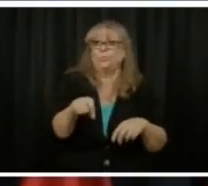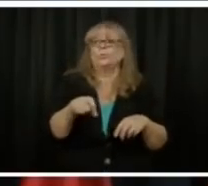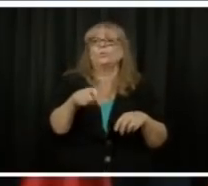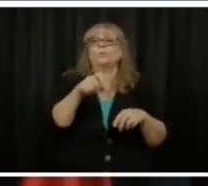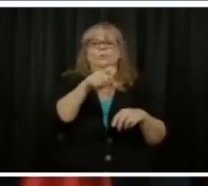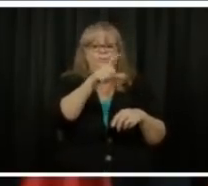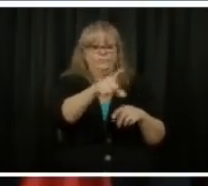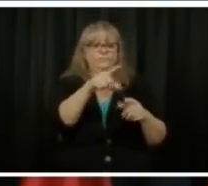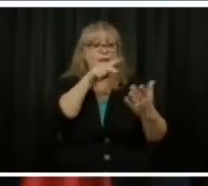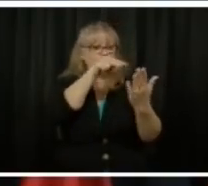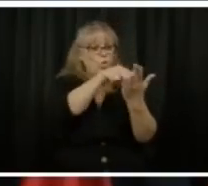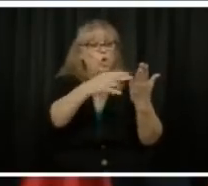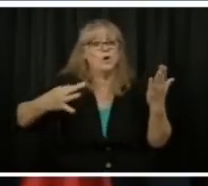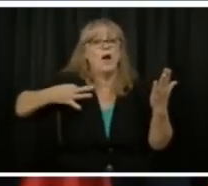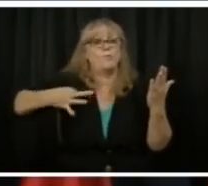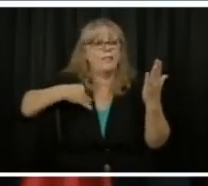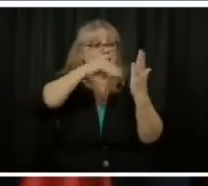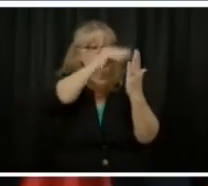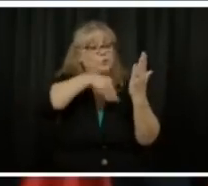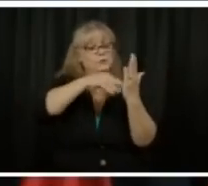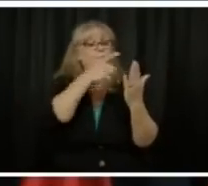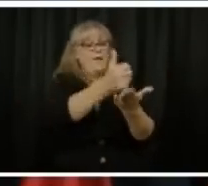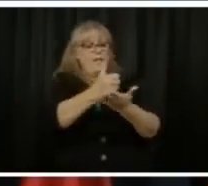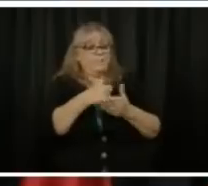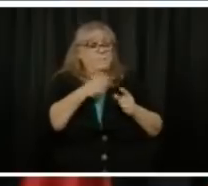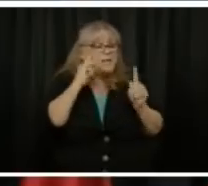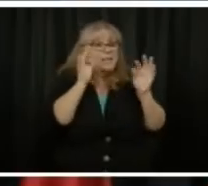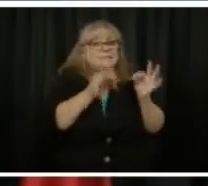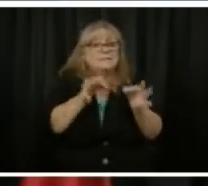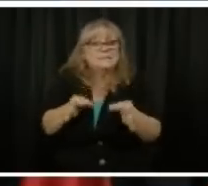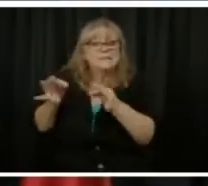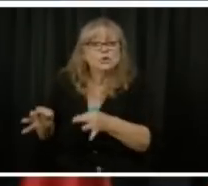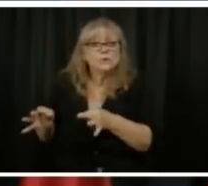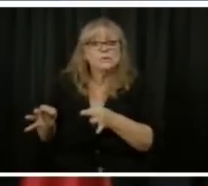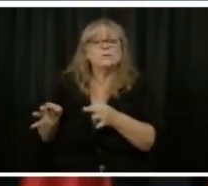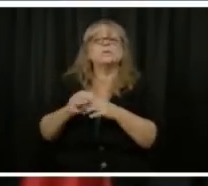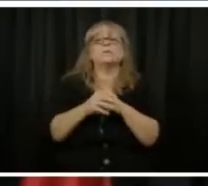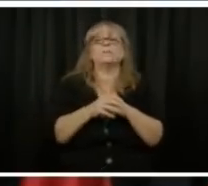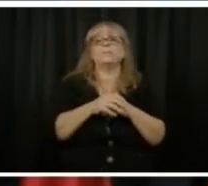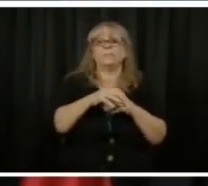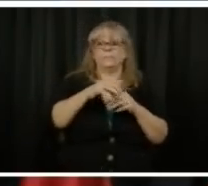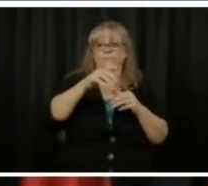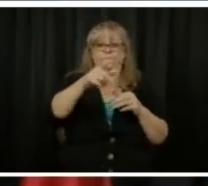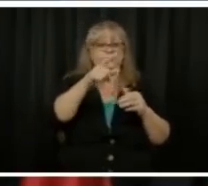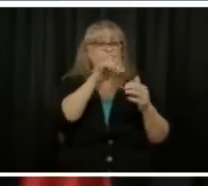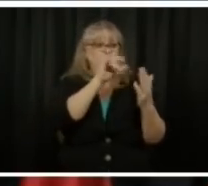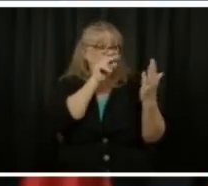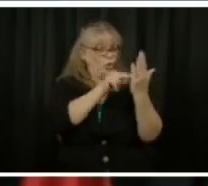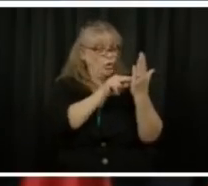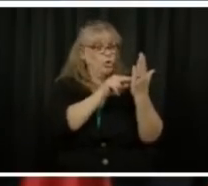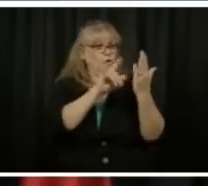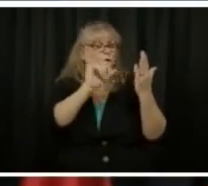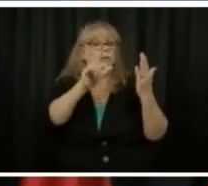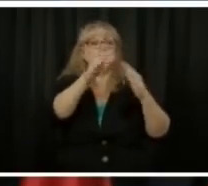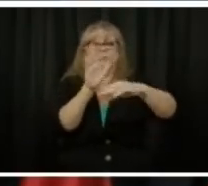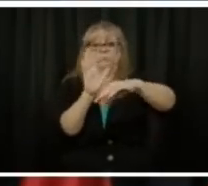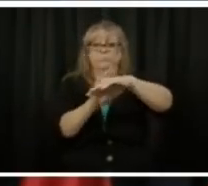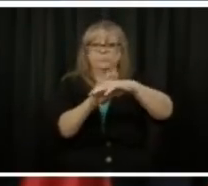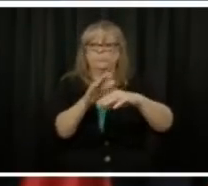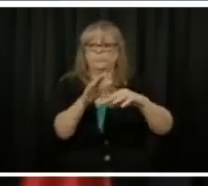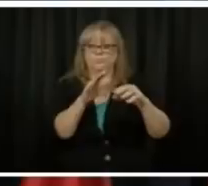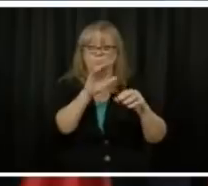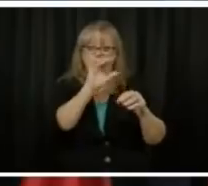very sophisticated early warning system of metrics that we regularly present to the governor so he can keep his